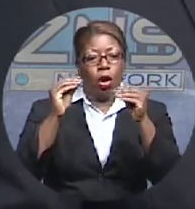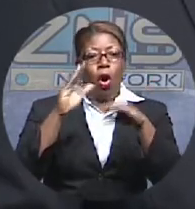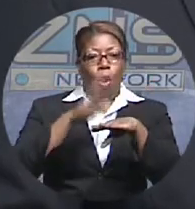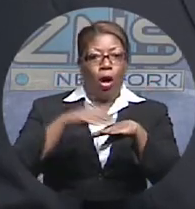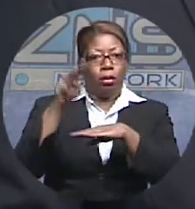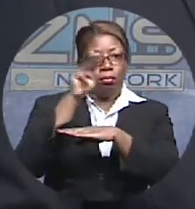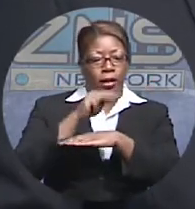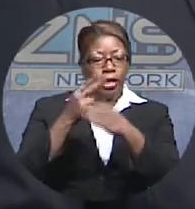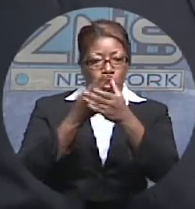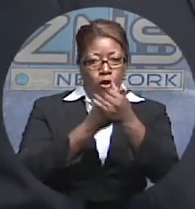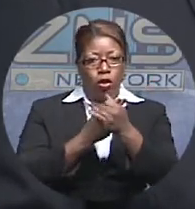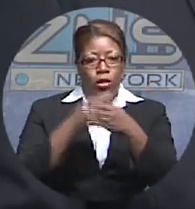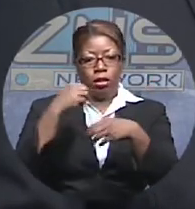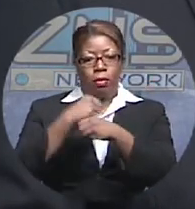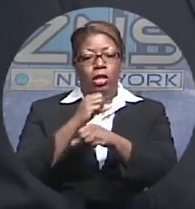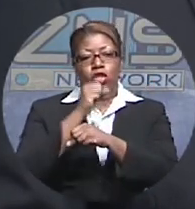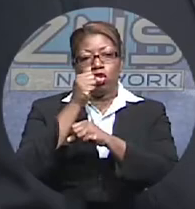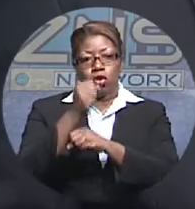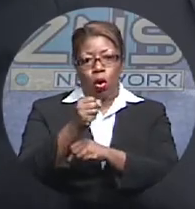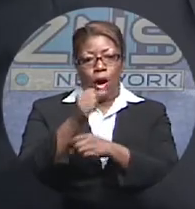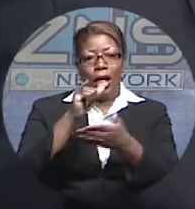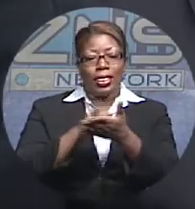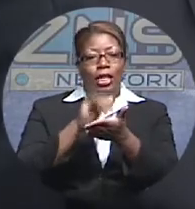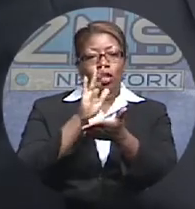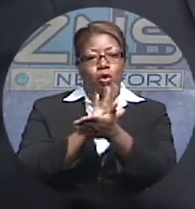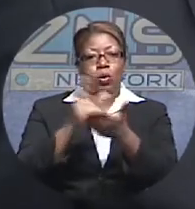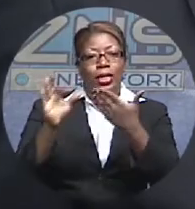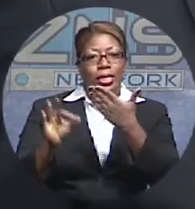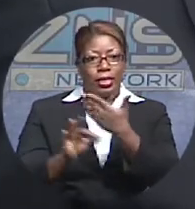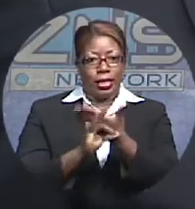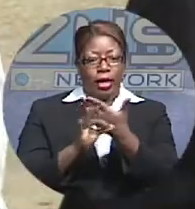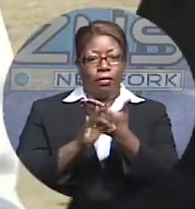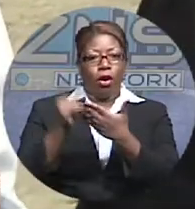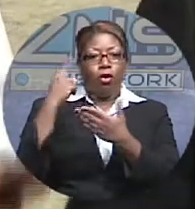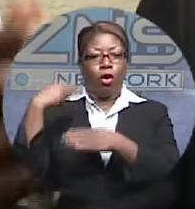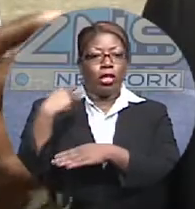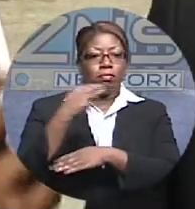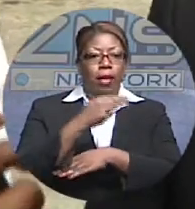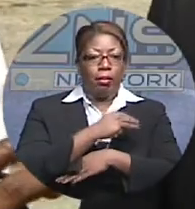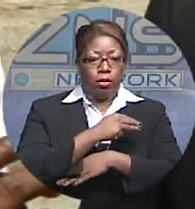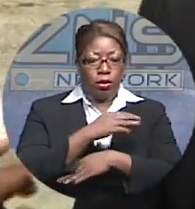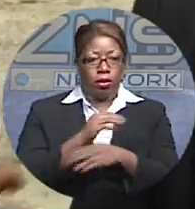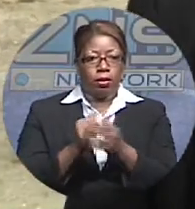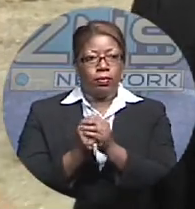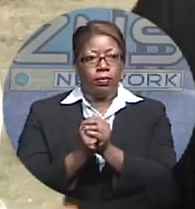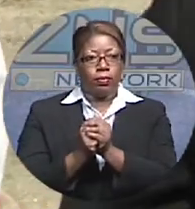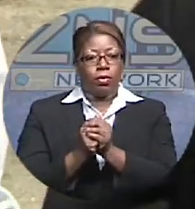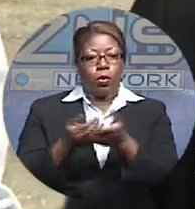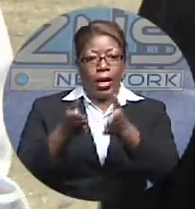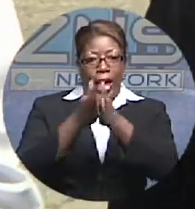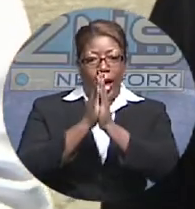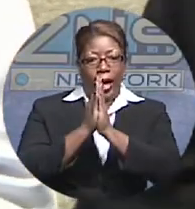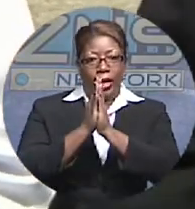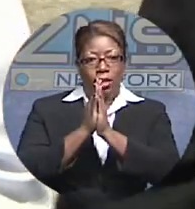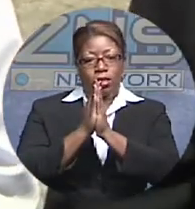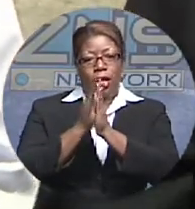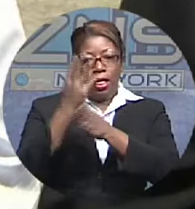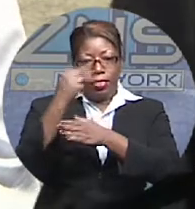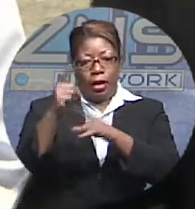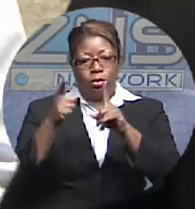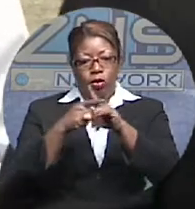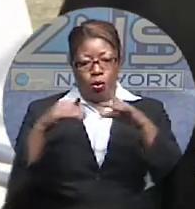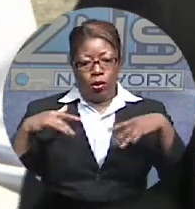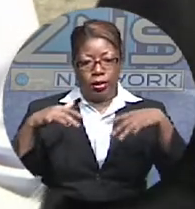union has to make sure the facilities are safe for all its members. We've asked them to assemble again in an area that is